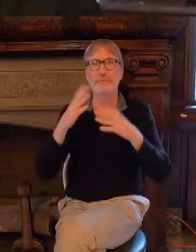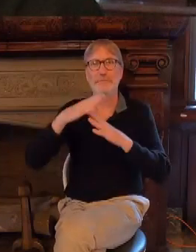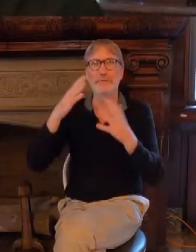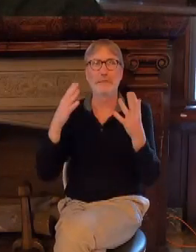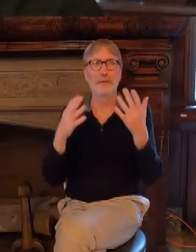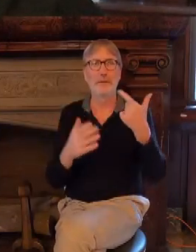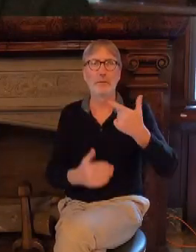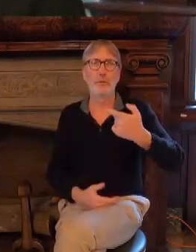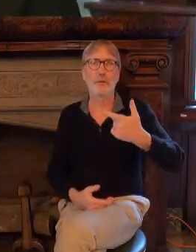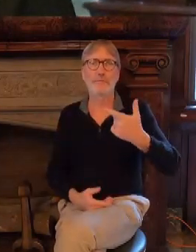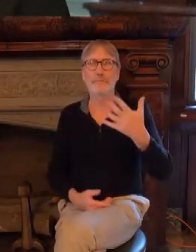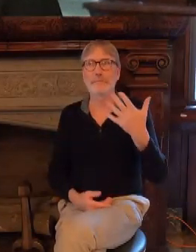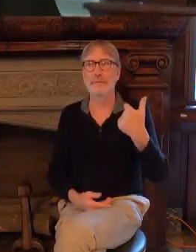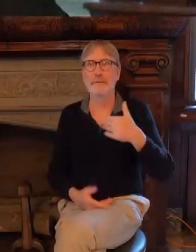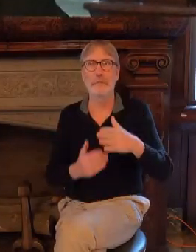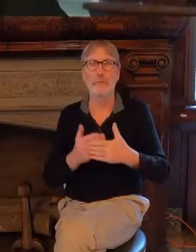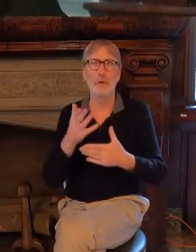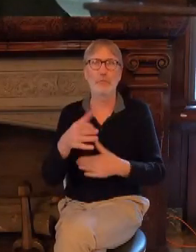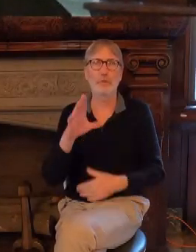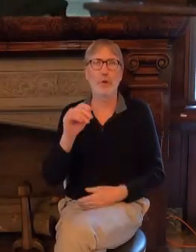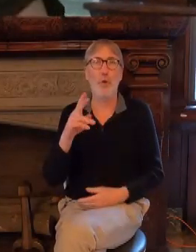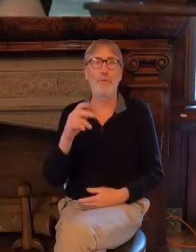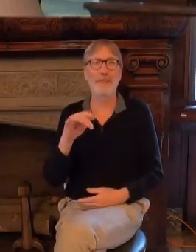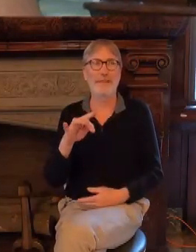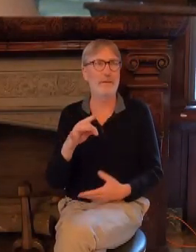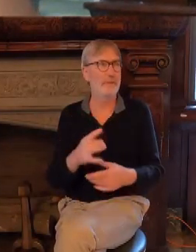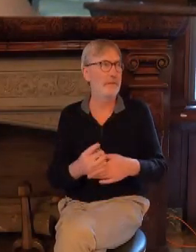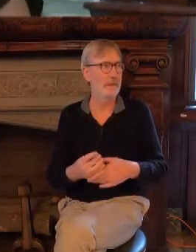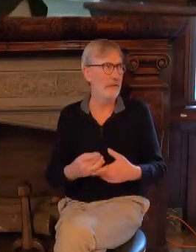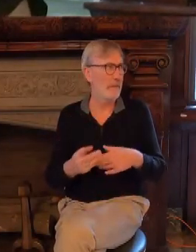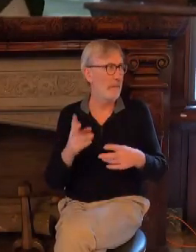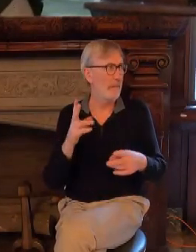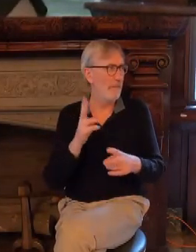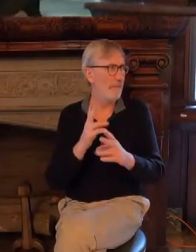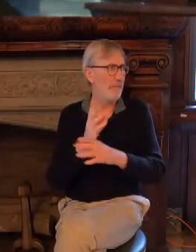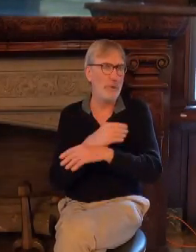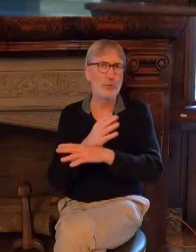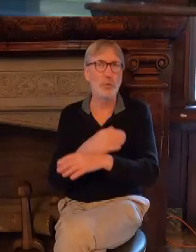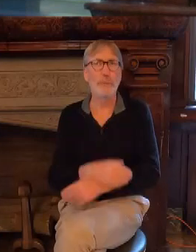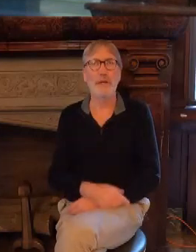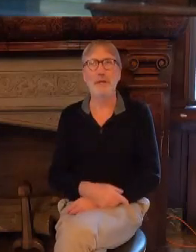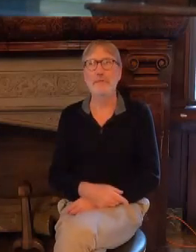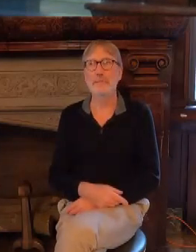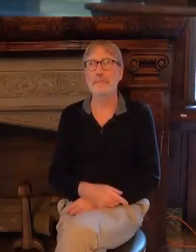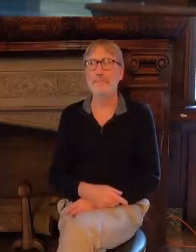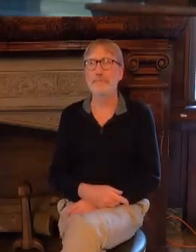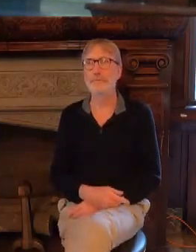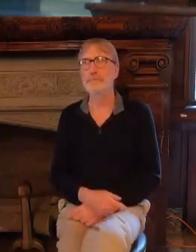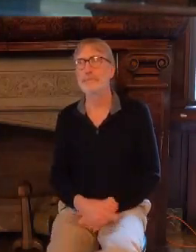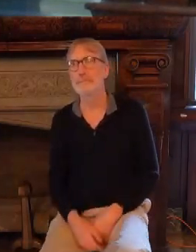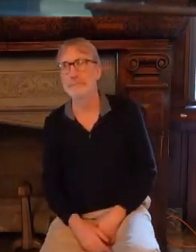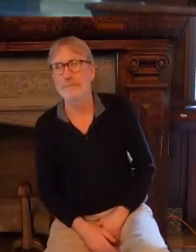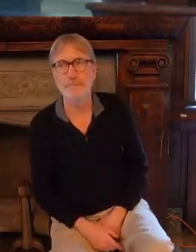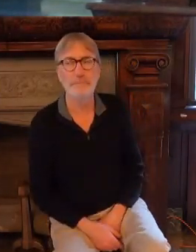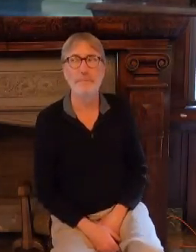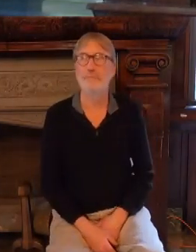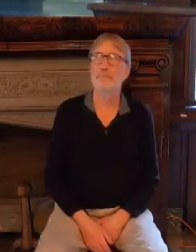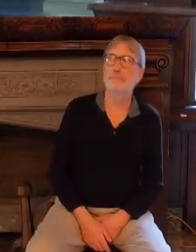the post-COVID era of virtual hybrid meetings. All right, back